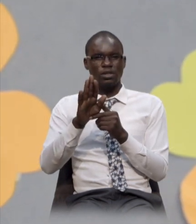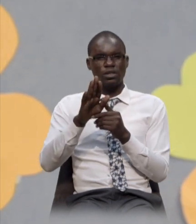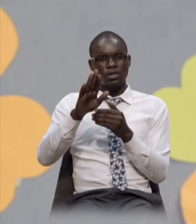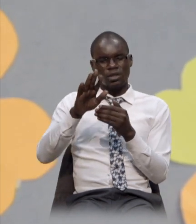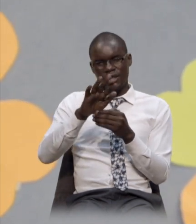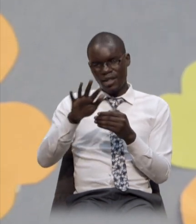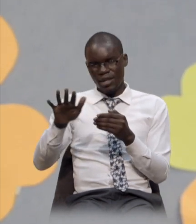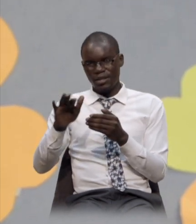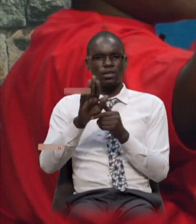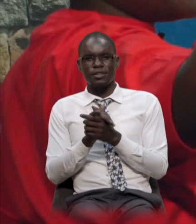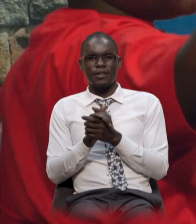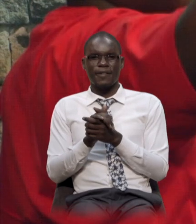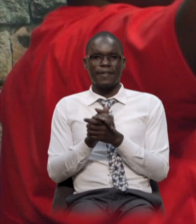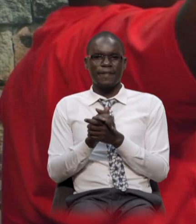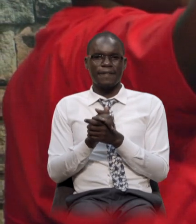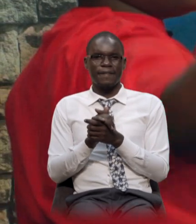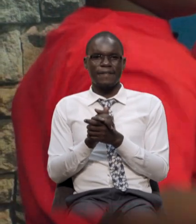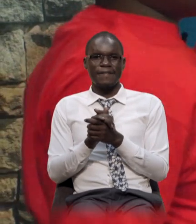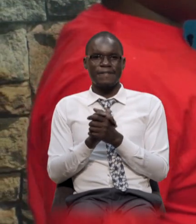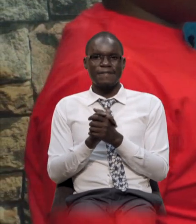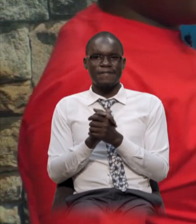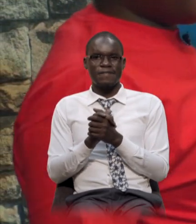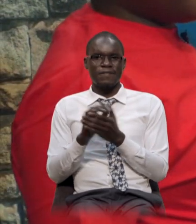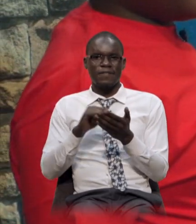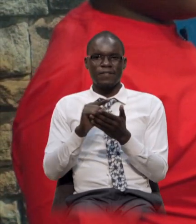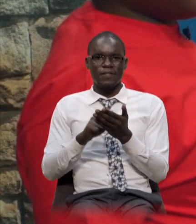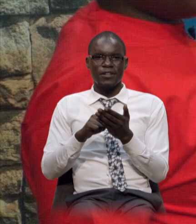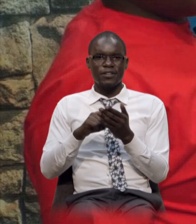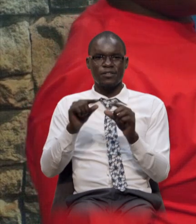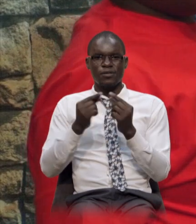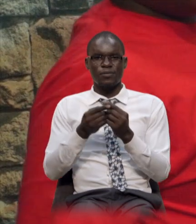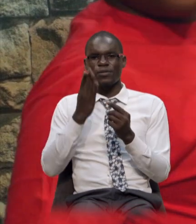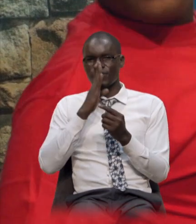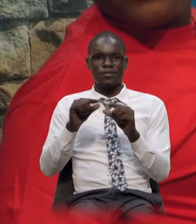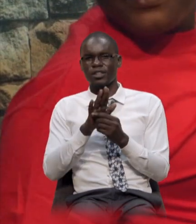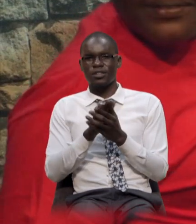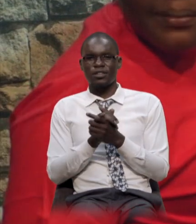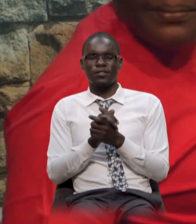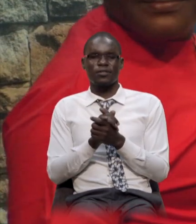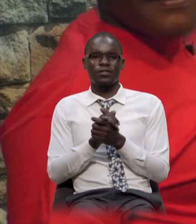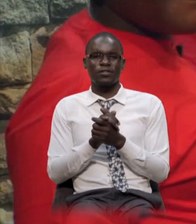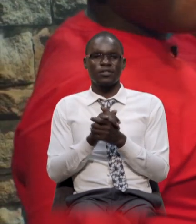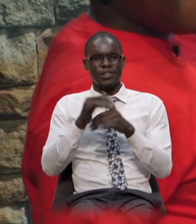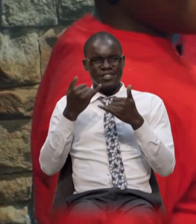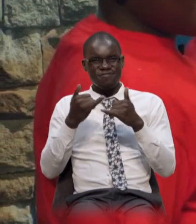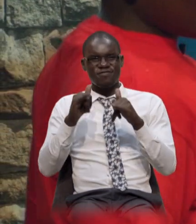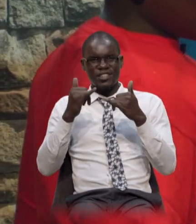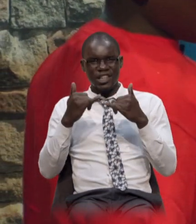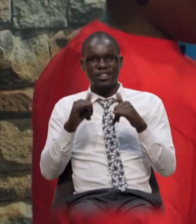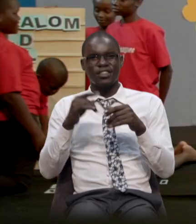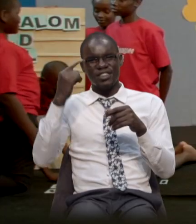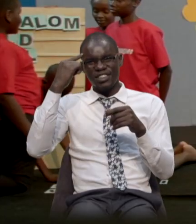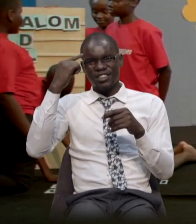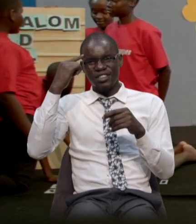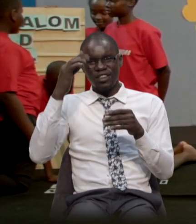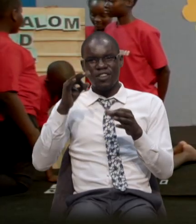Look at your letters. This is the first man who obeyed. Aha, this side is done. Aha, this side, they're trying. They're thinking of